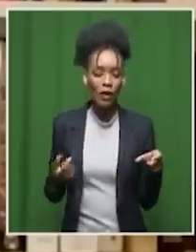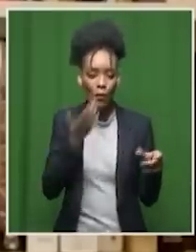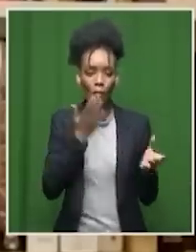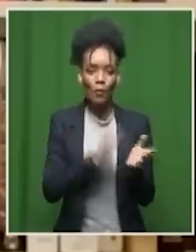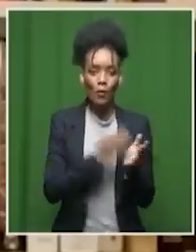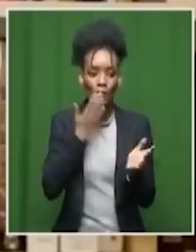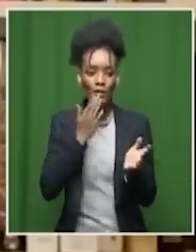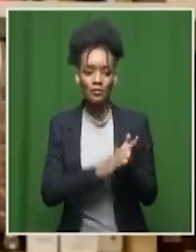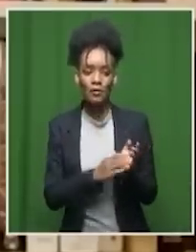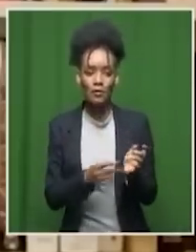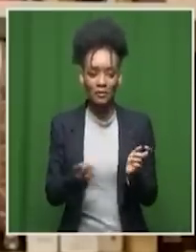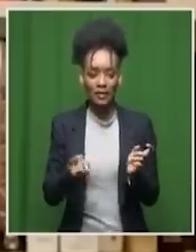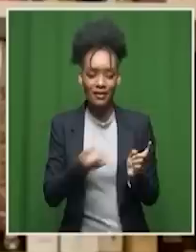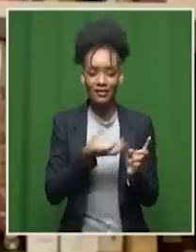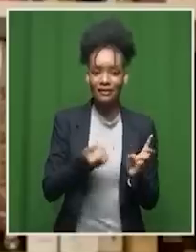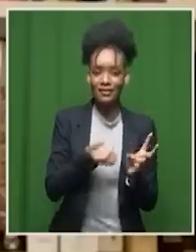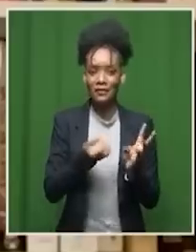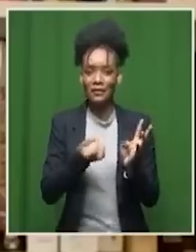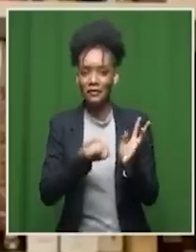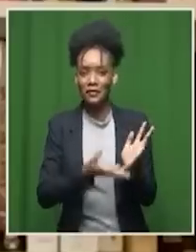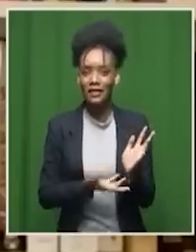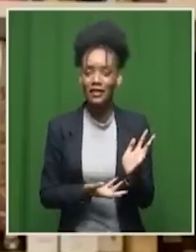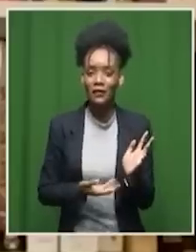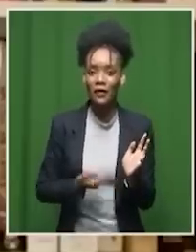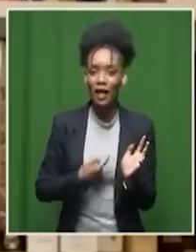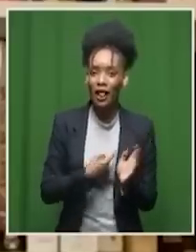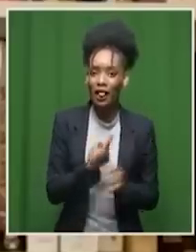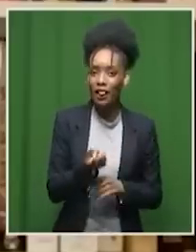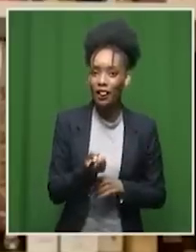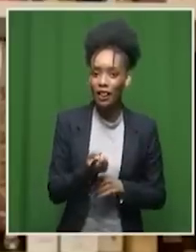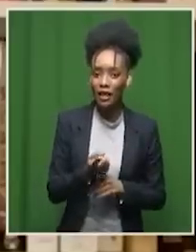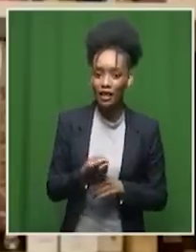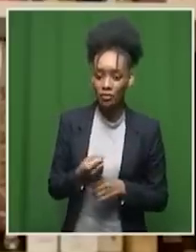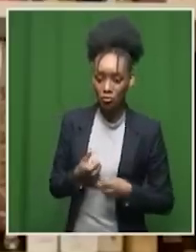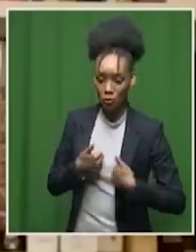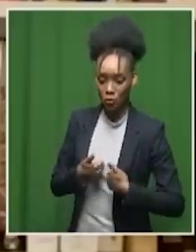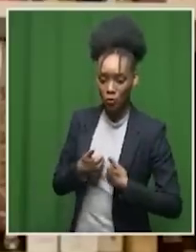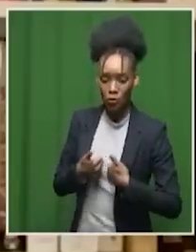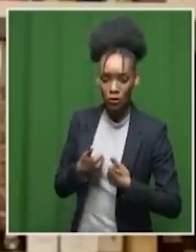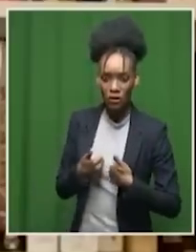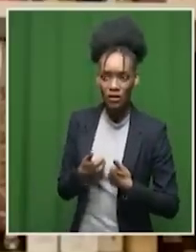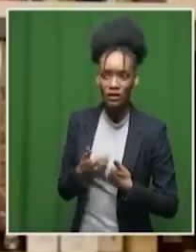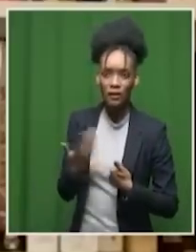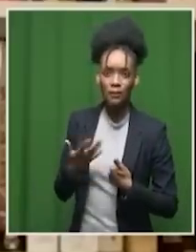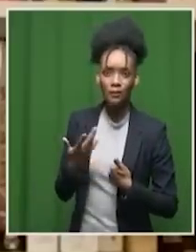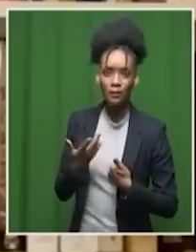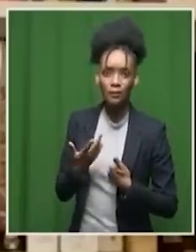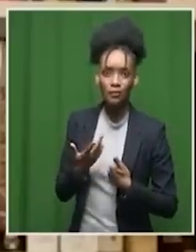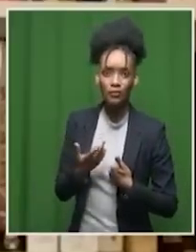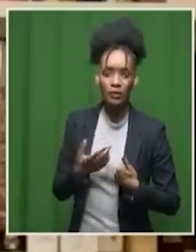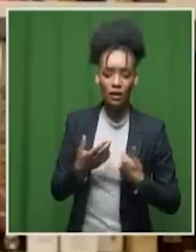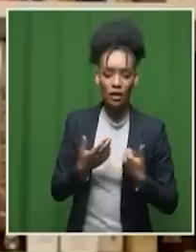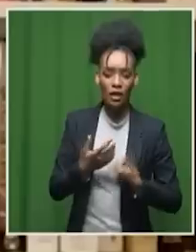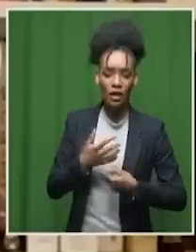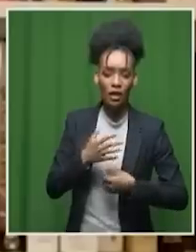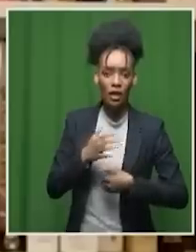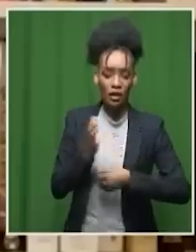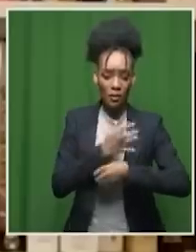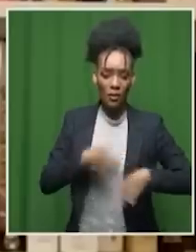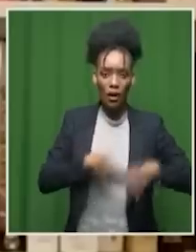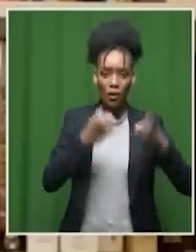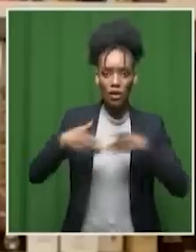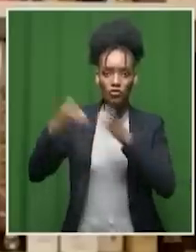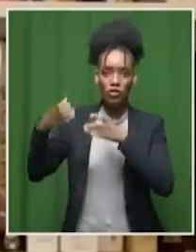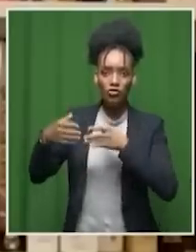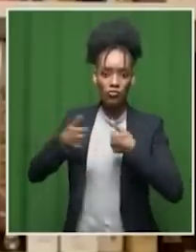amounts of money to switch out perfectly well-functioning power stations and to throw this